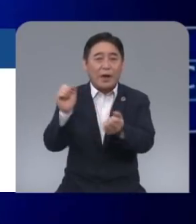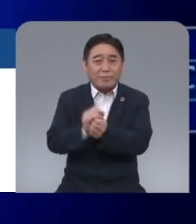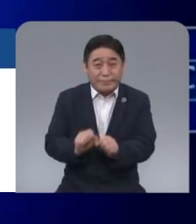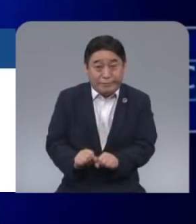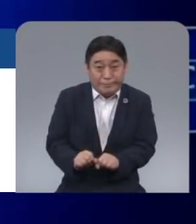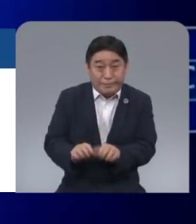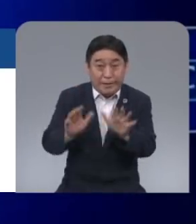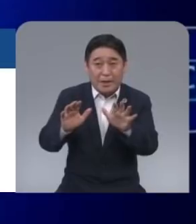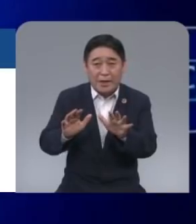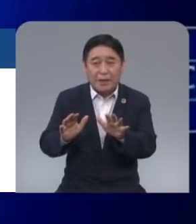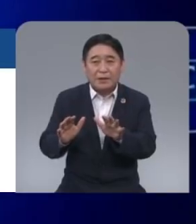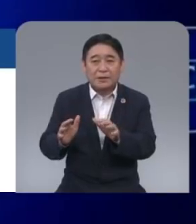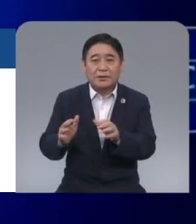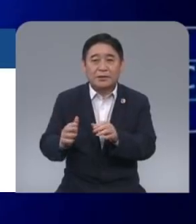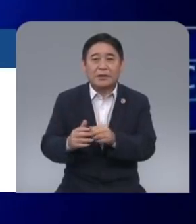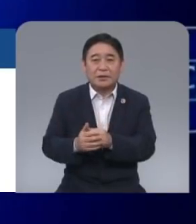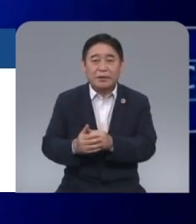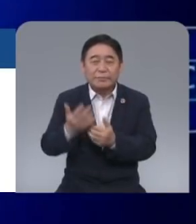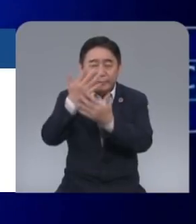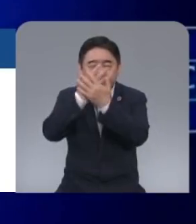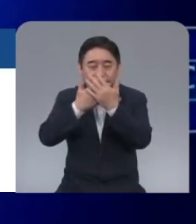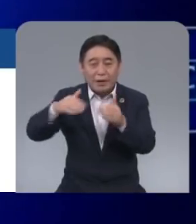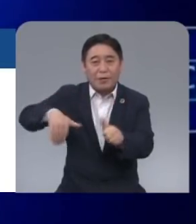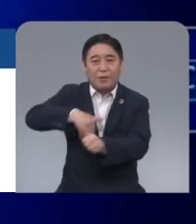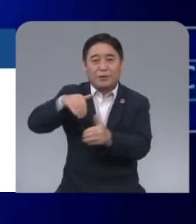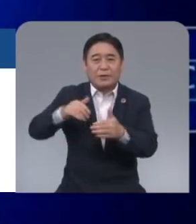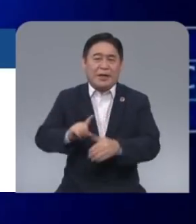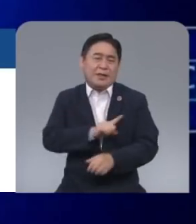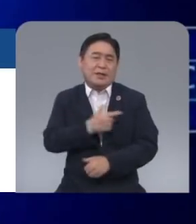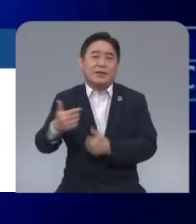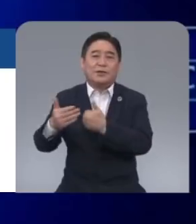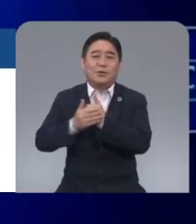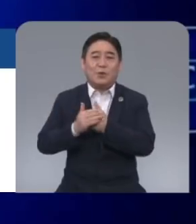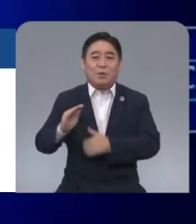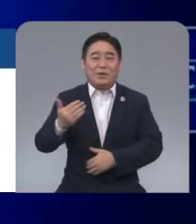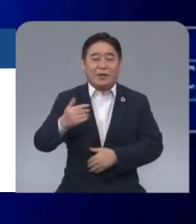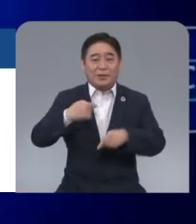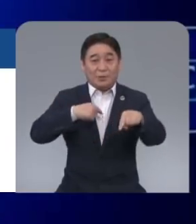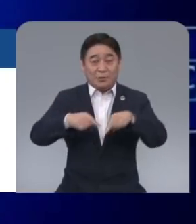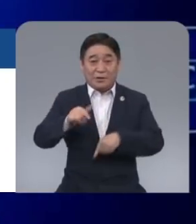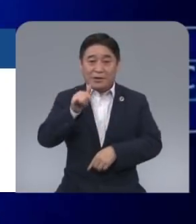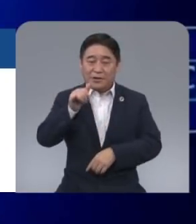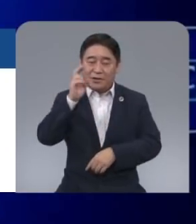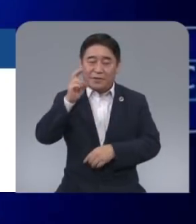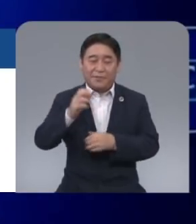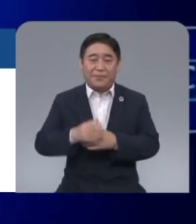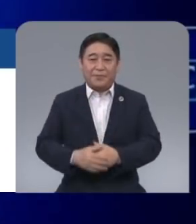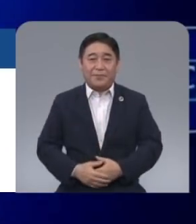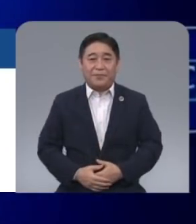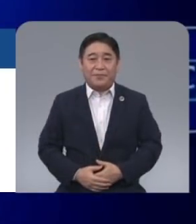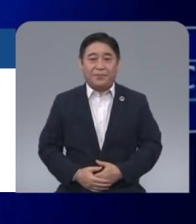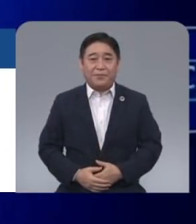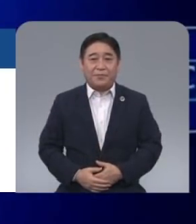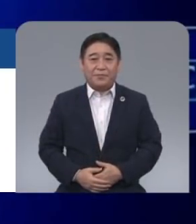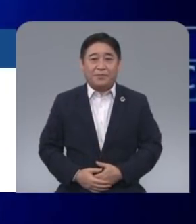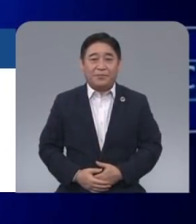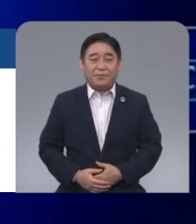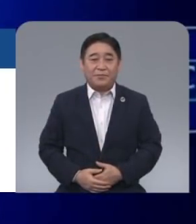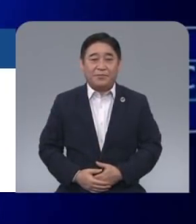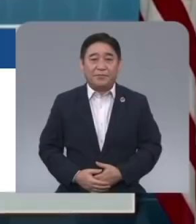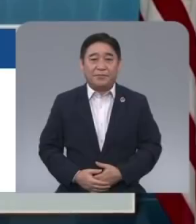most often take steps with the intention to do the greatest good, even in an uncertain environment. And that is what I'm doing with